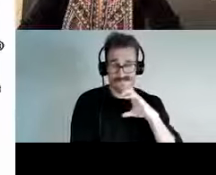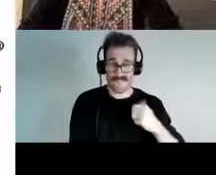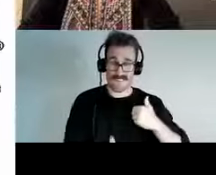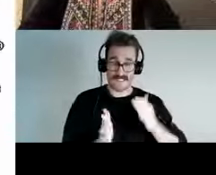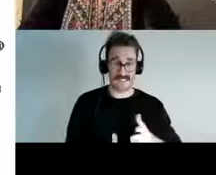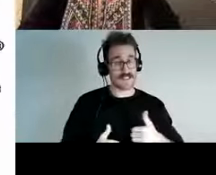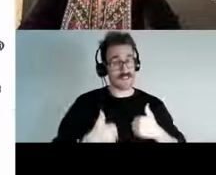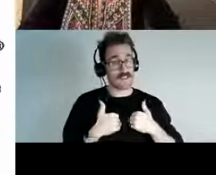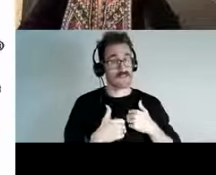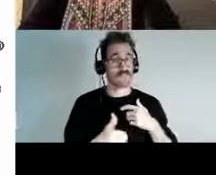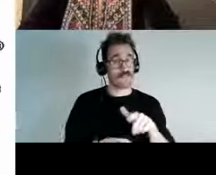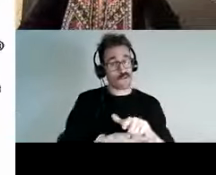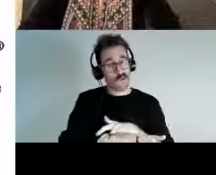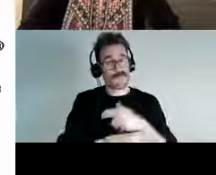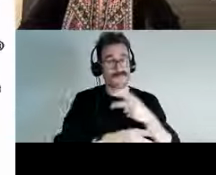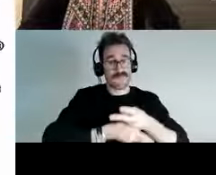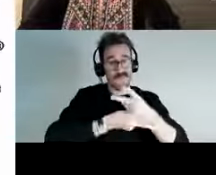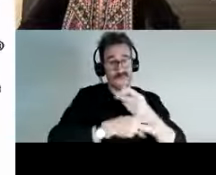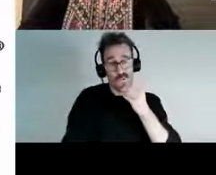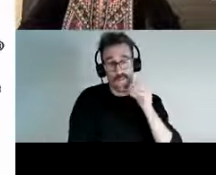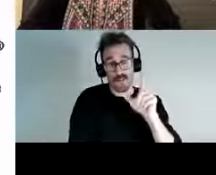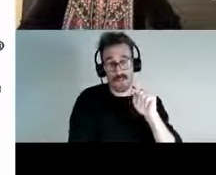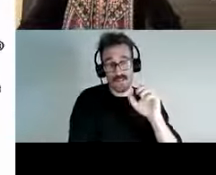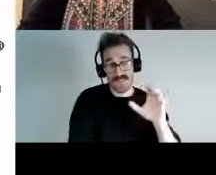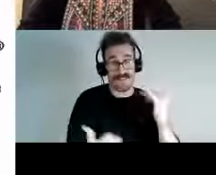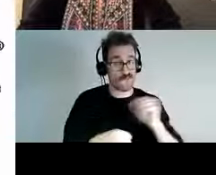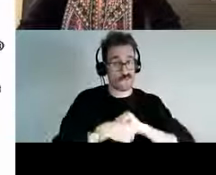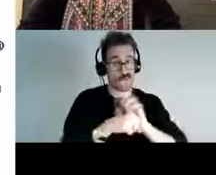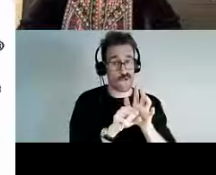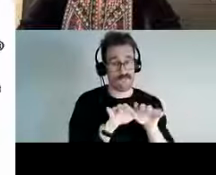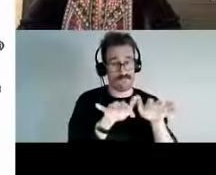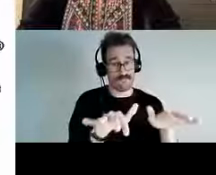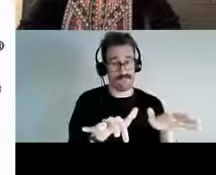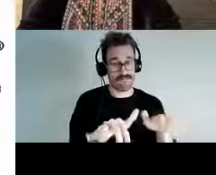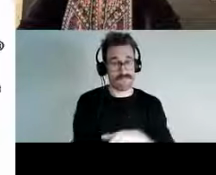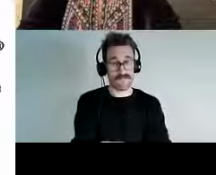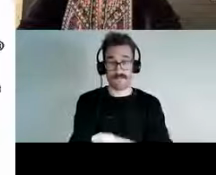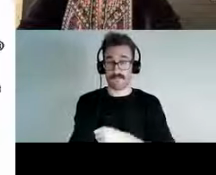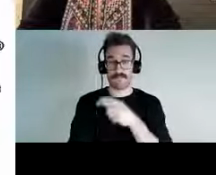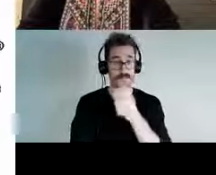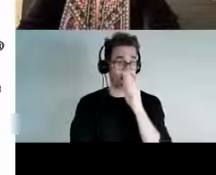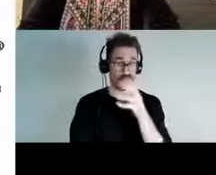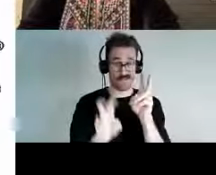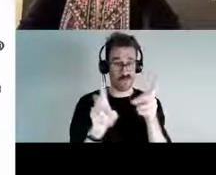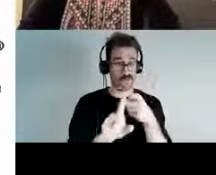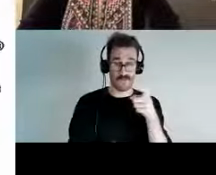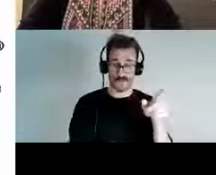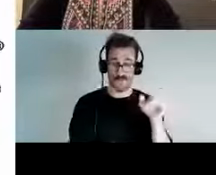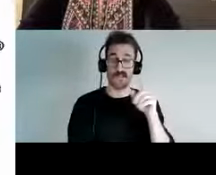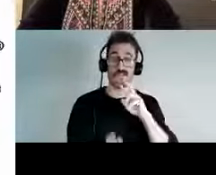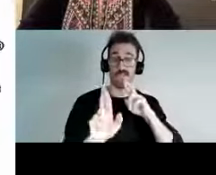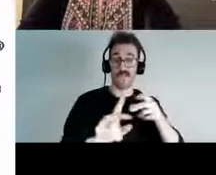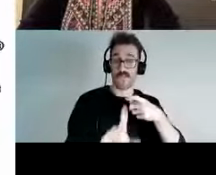care homes during the current pandemic. These are direct quotes from the interim report of the Government